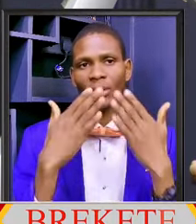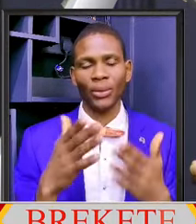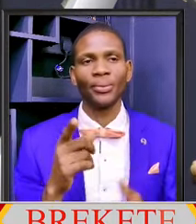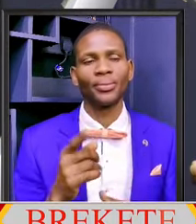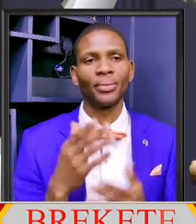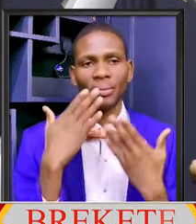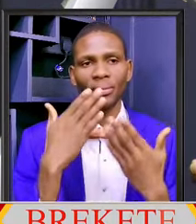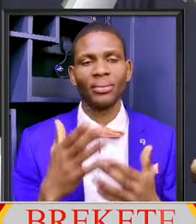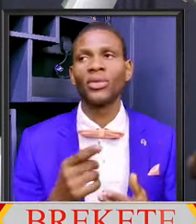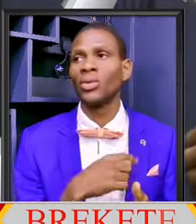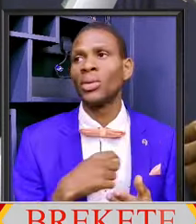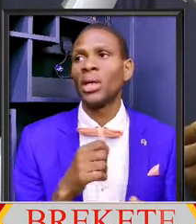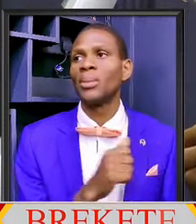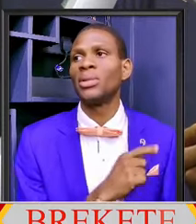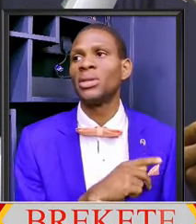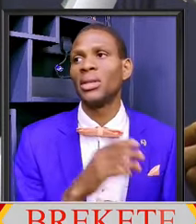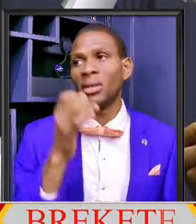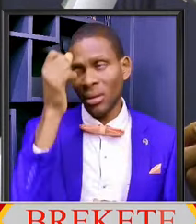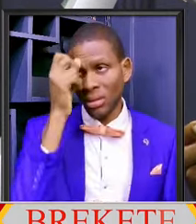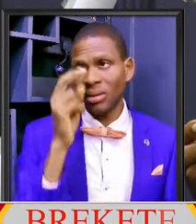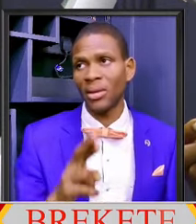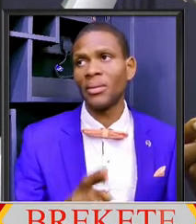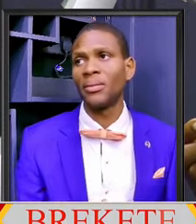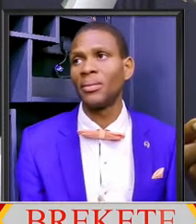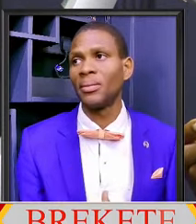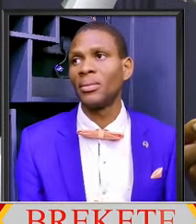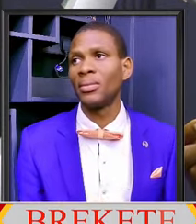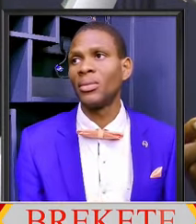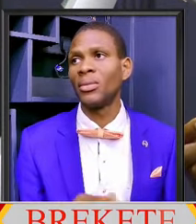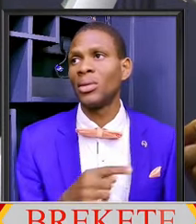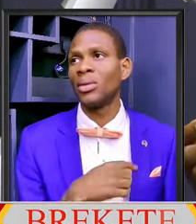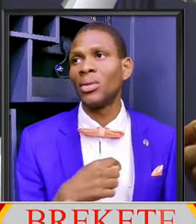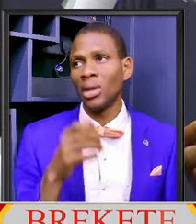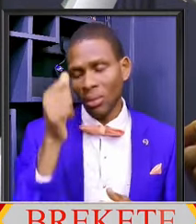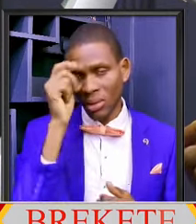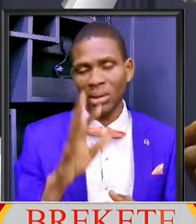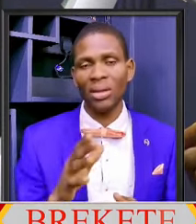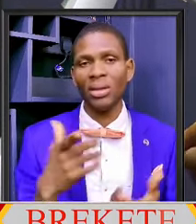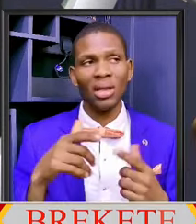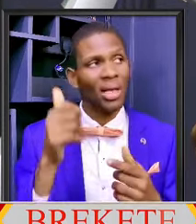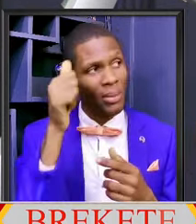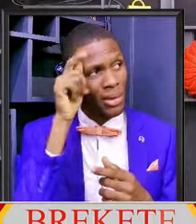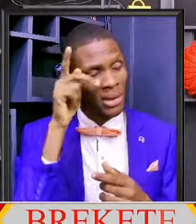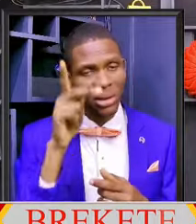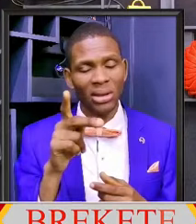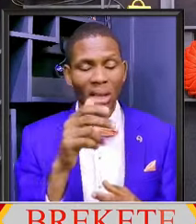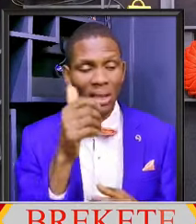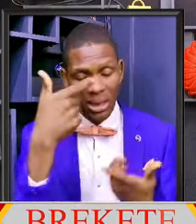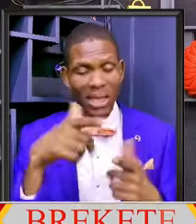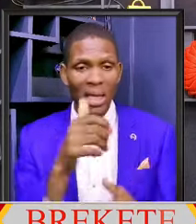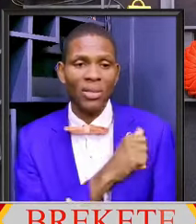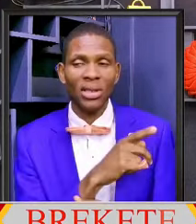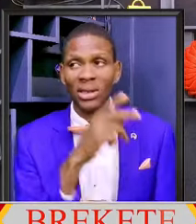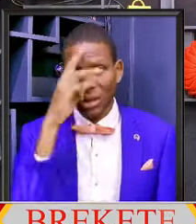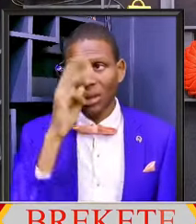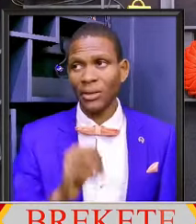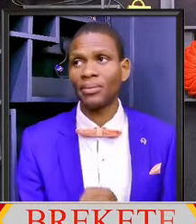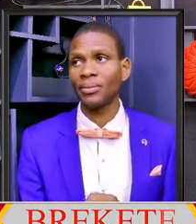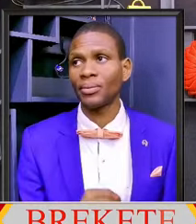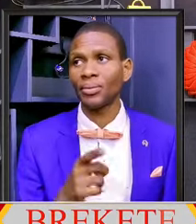Okay, sir. Thank you. We appreciate, sir. Thank you. Thank you, sir. Make we appreciate, Abiola. You go call me back.